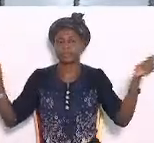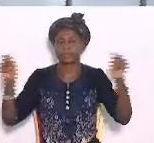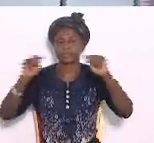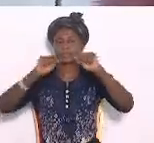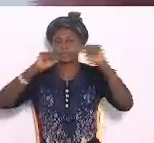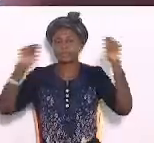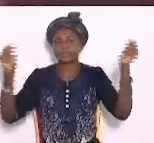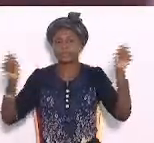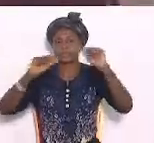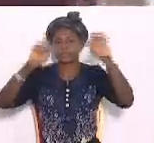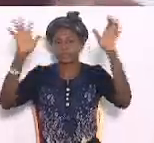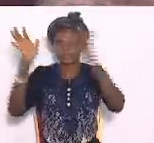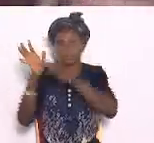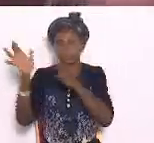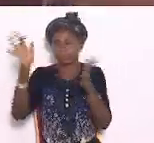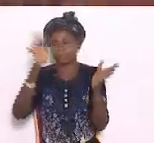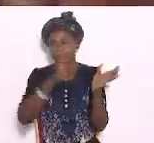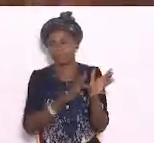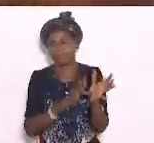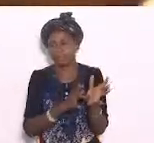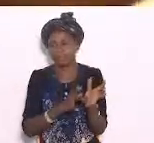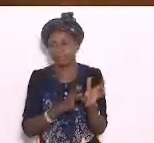alléluia car